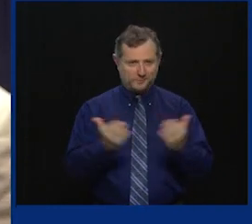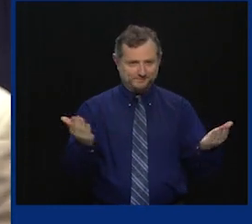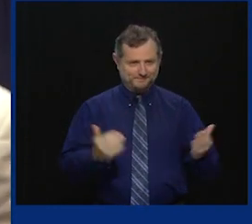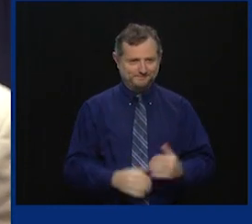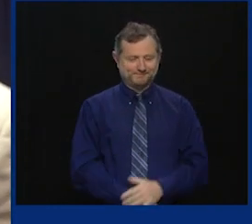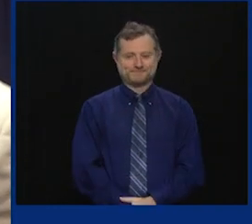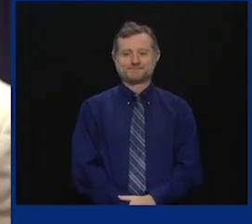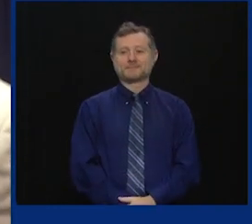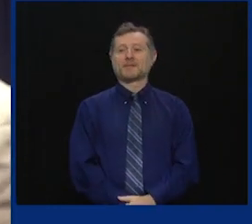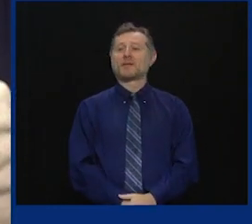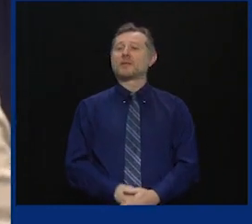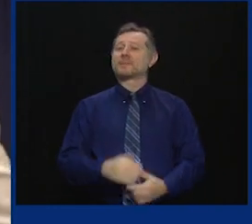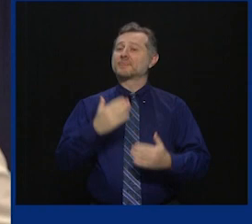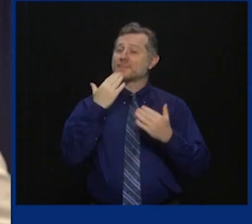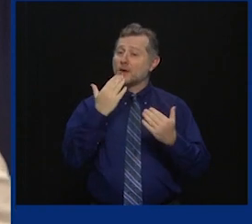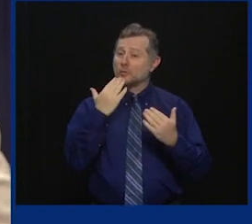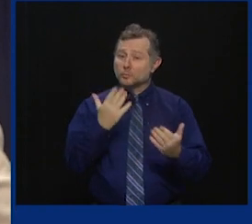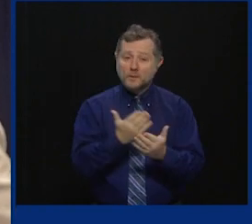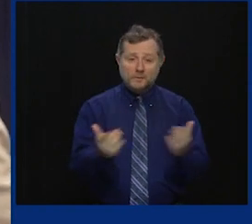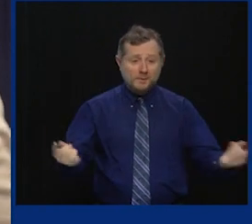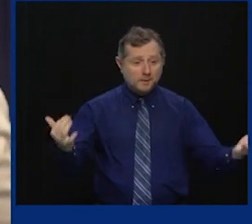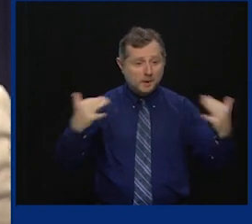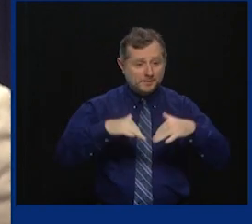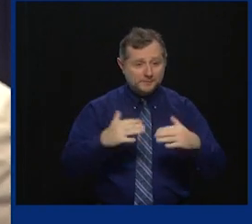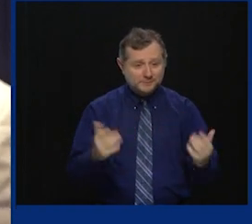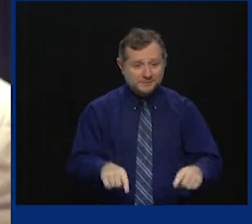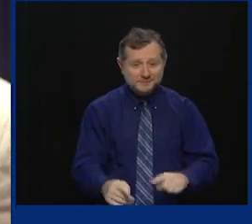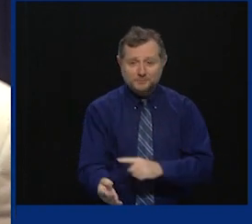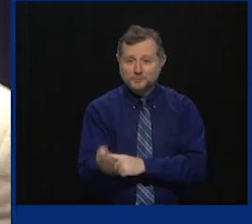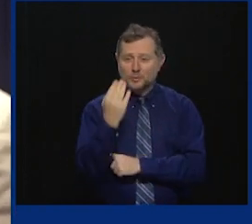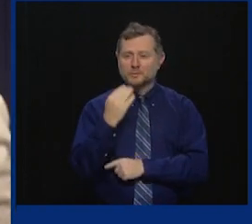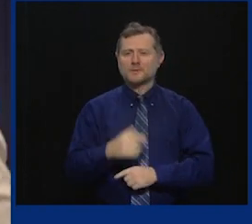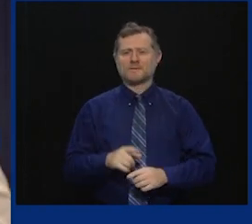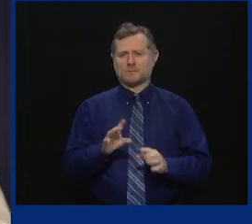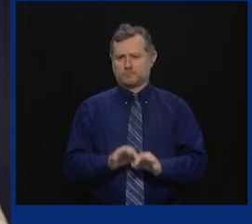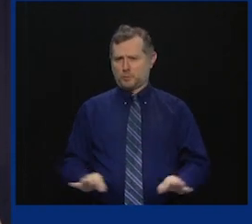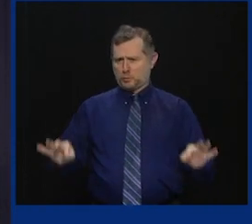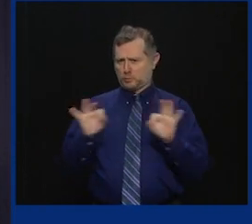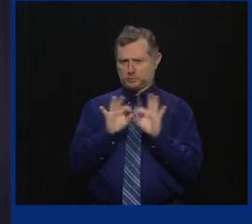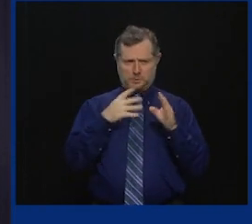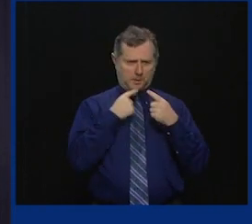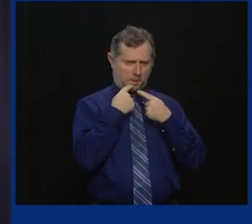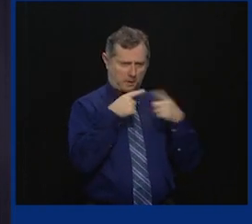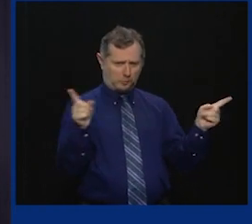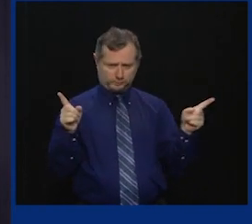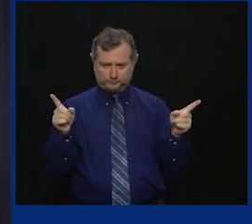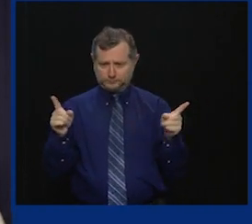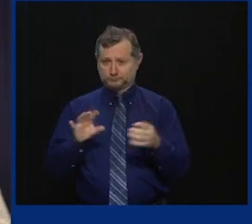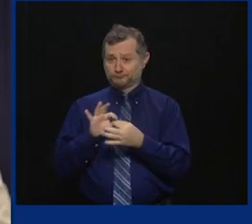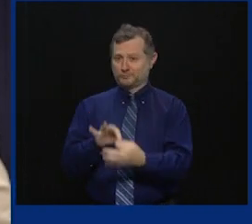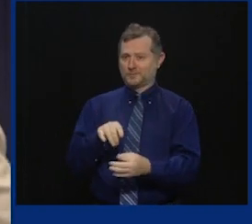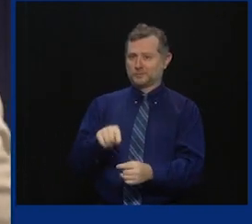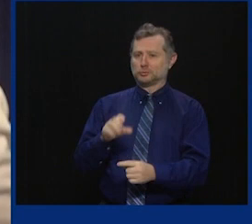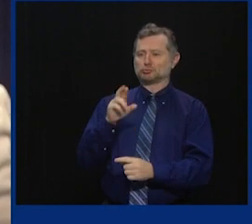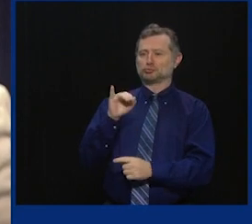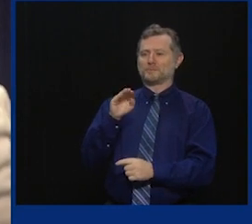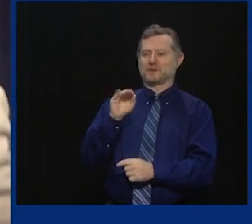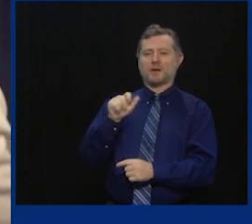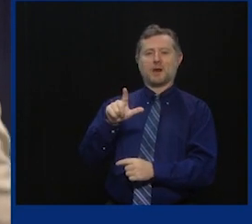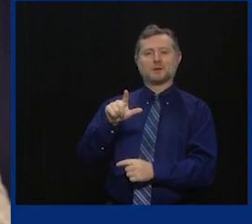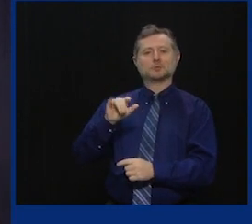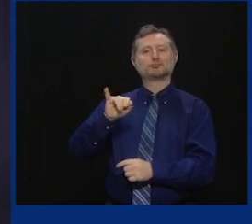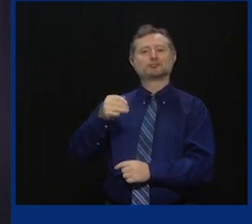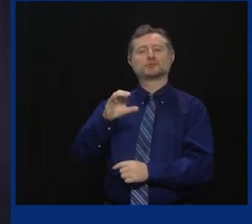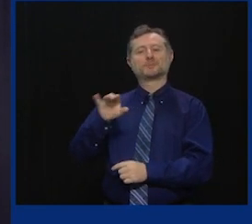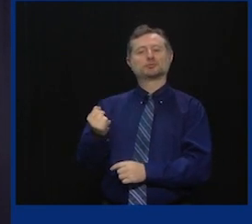Thank you for being here this morning for a very important announcement about criminal justice in the state of New York. I